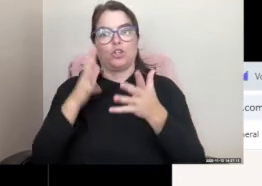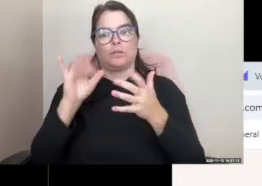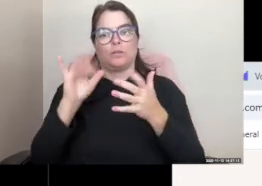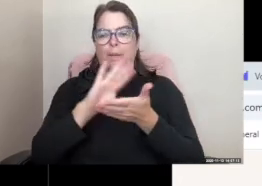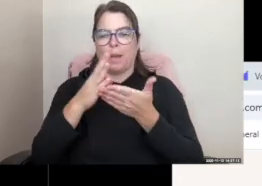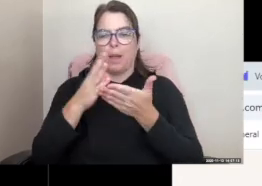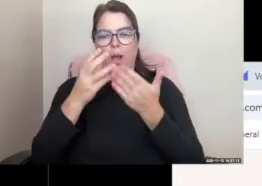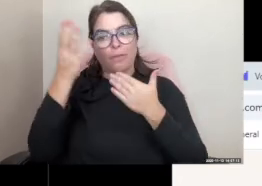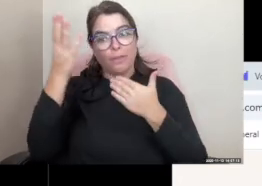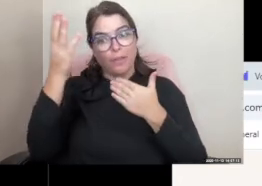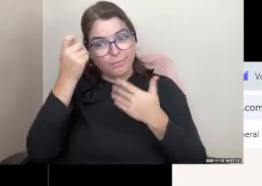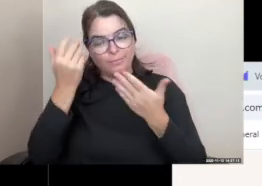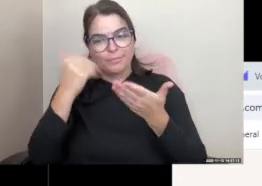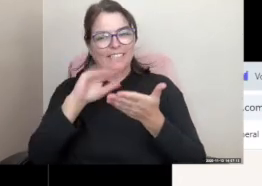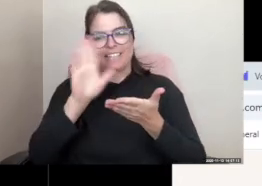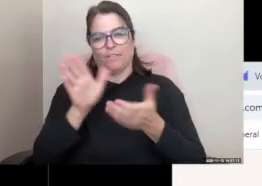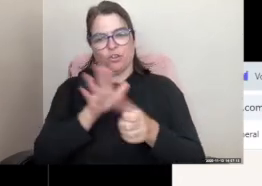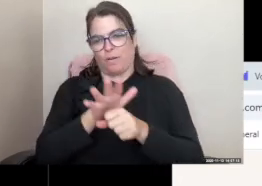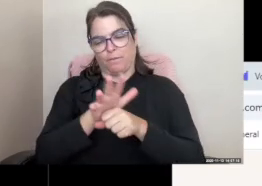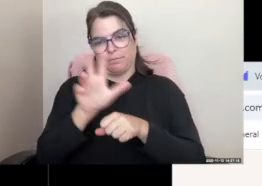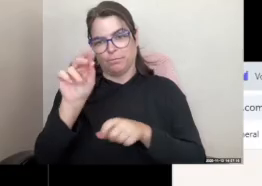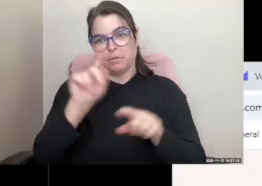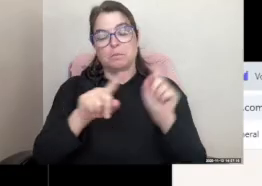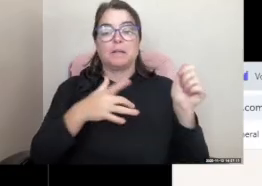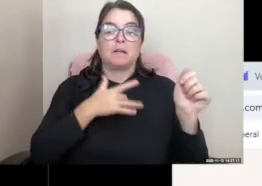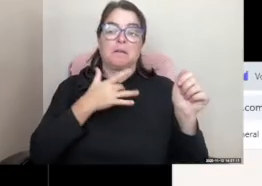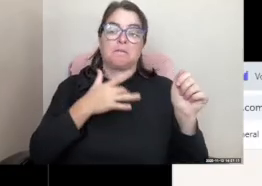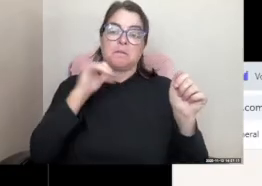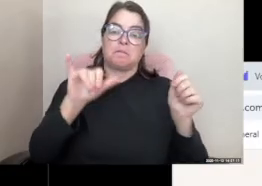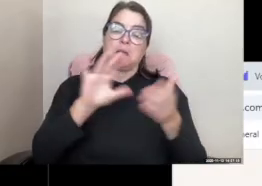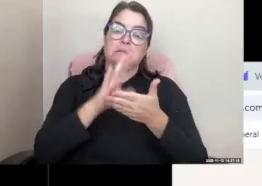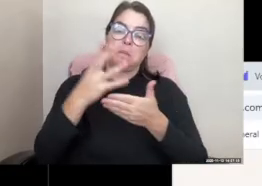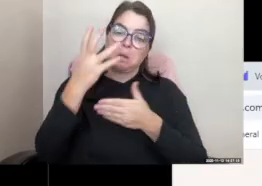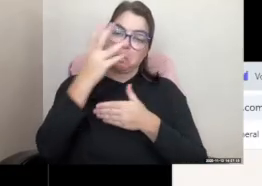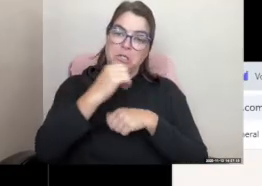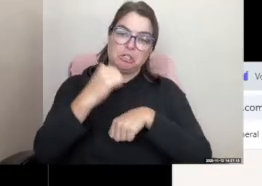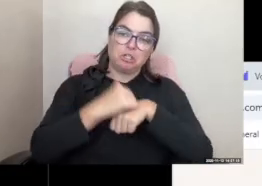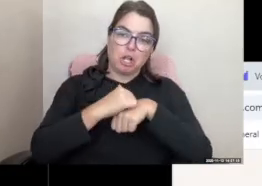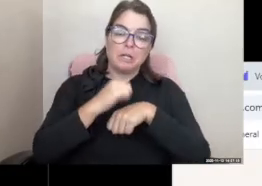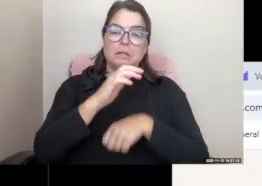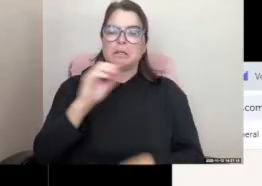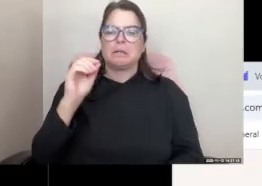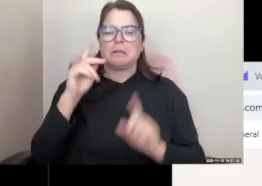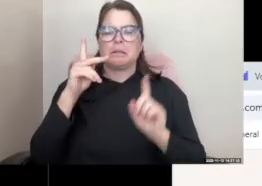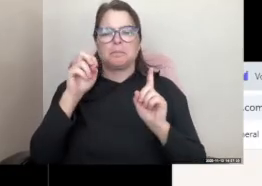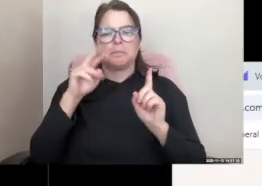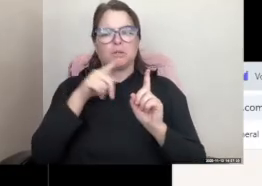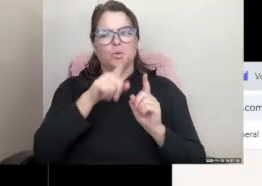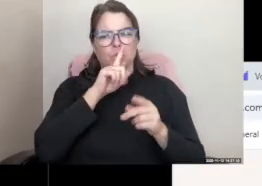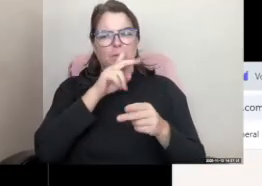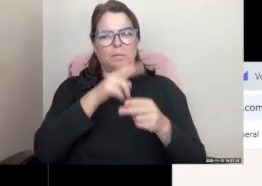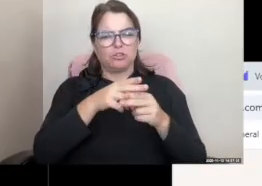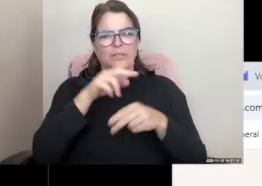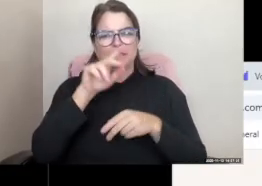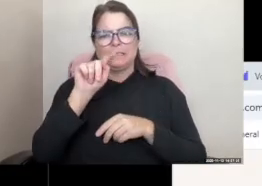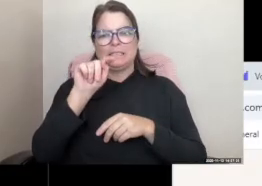about performance, that they need to have an offset. And I think that public incentives are critical to drive this marketplace. And so I